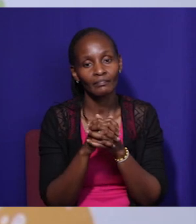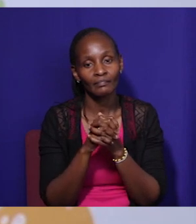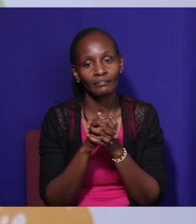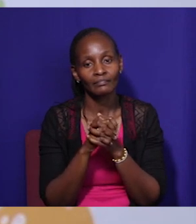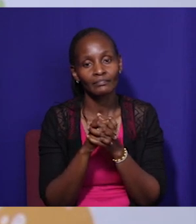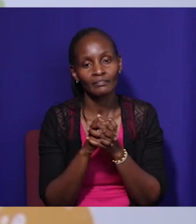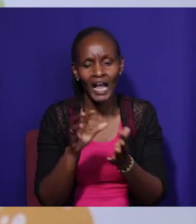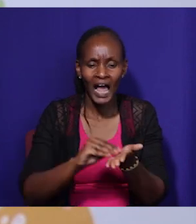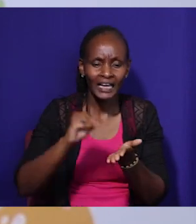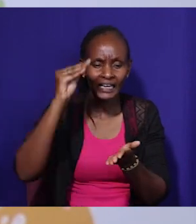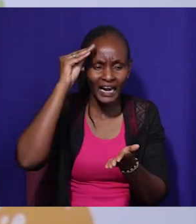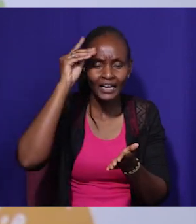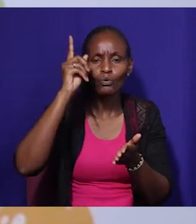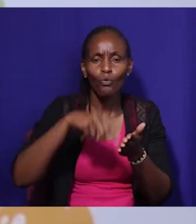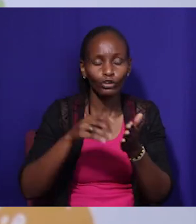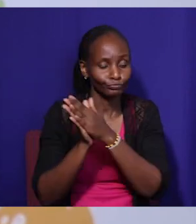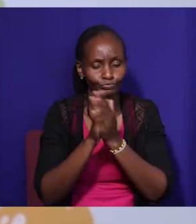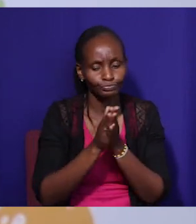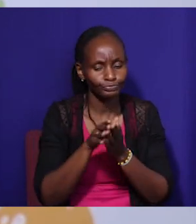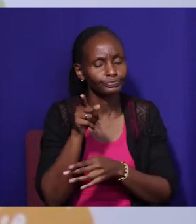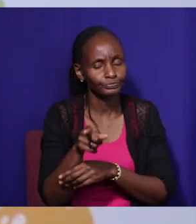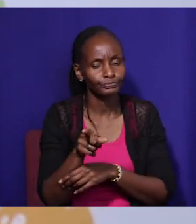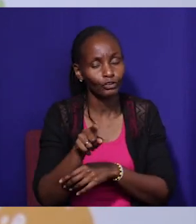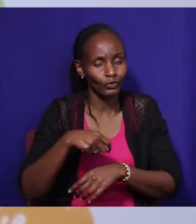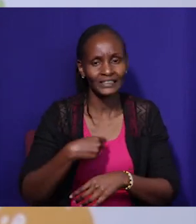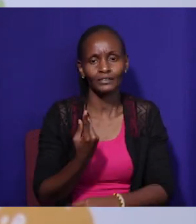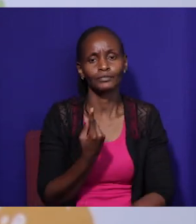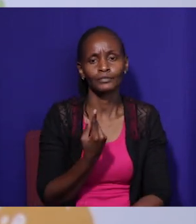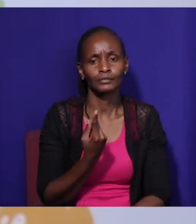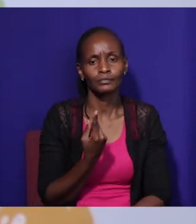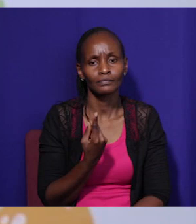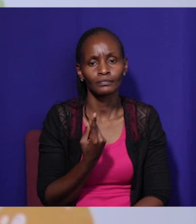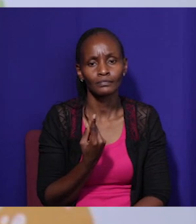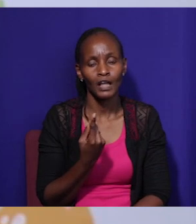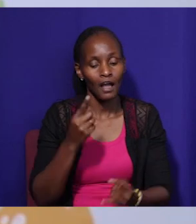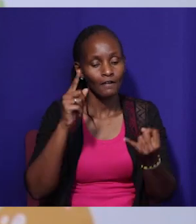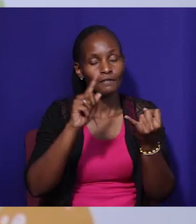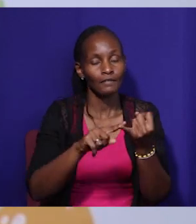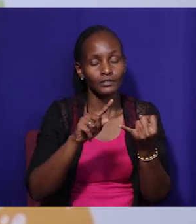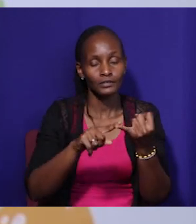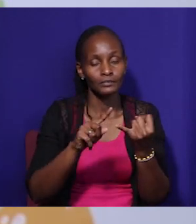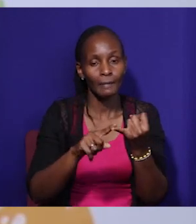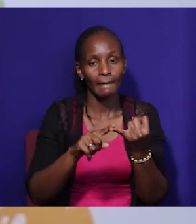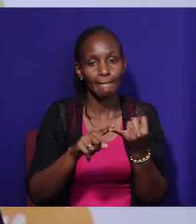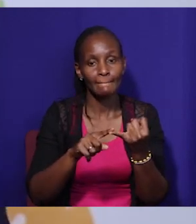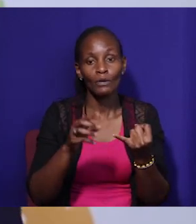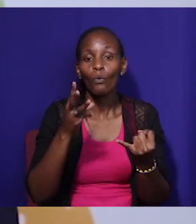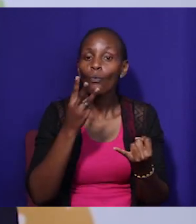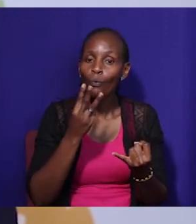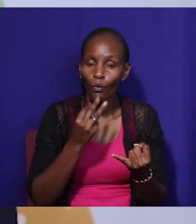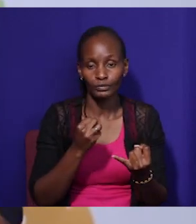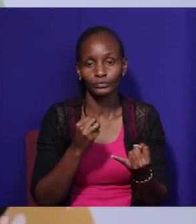So what do we learn from this story for ourselves? You know, first of all, we want to